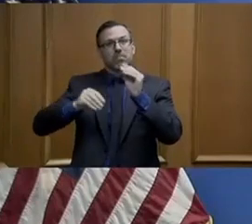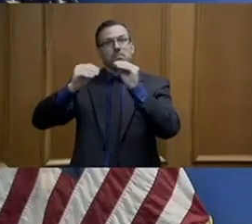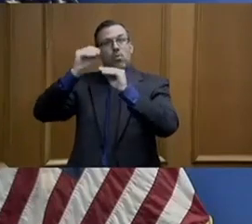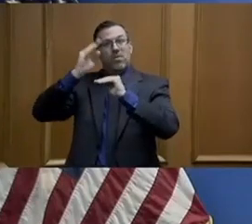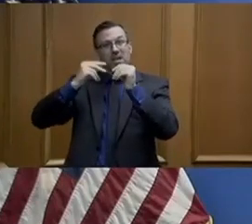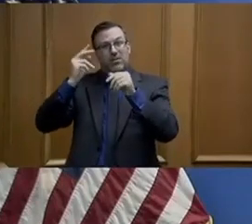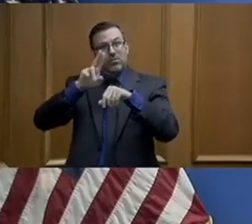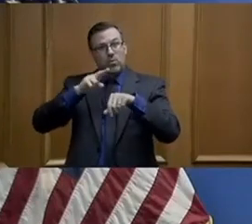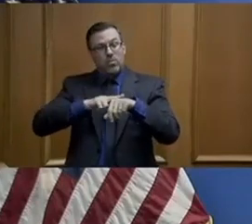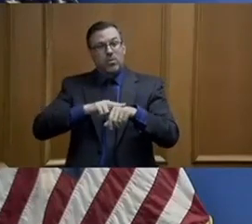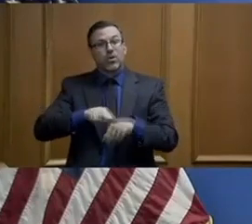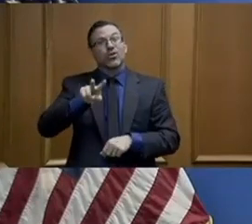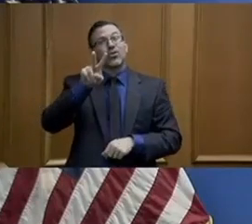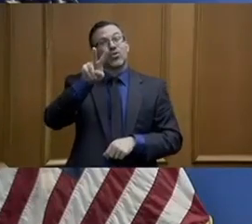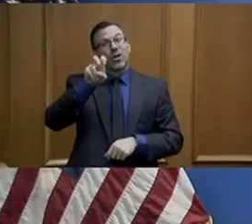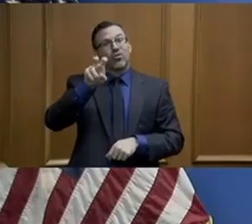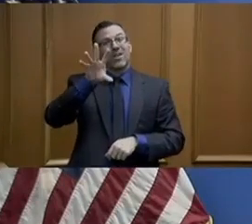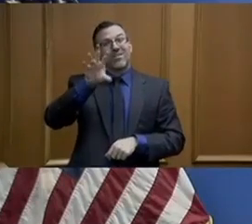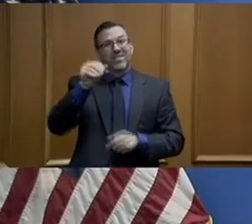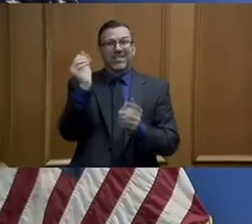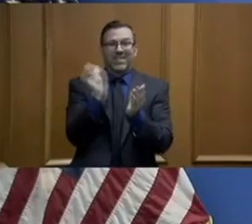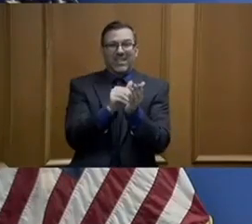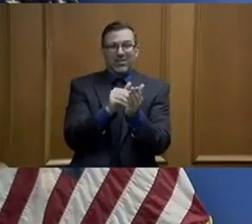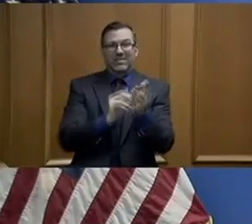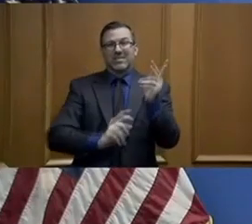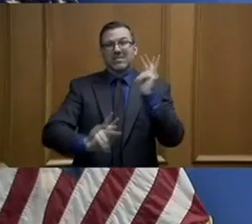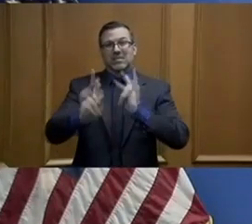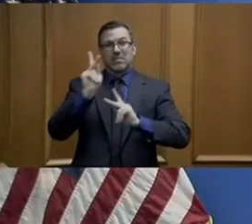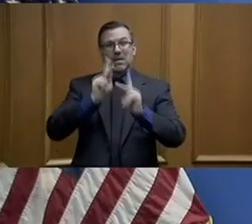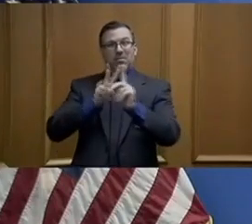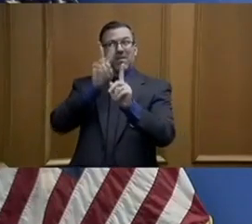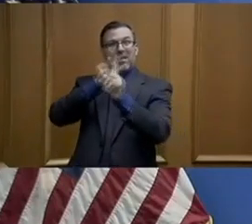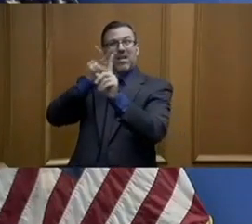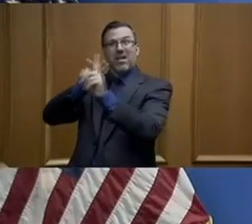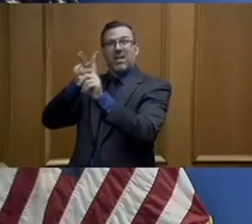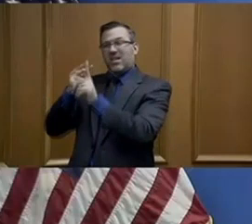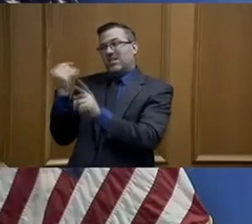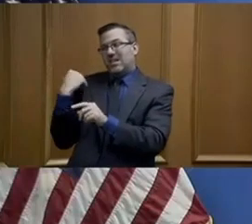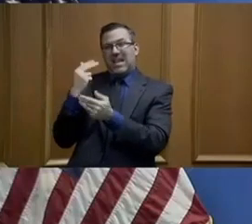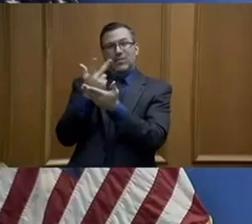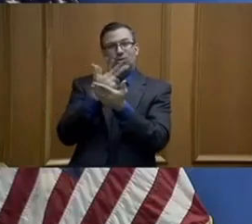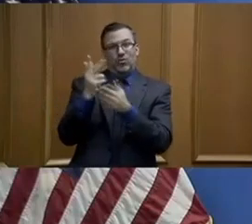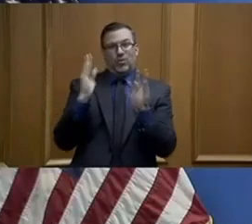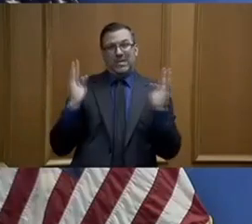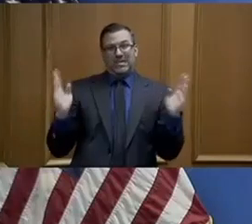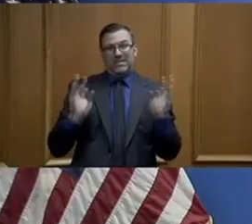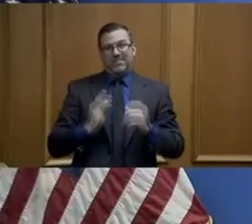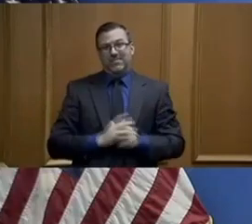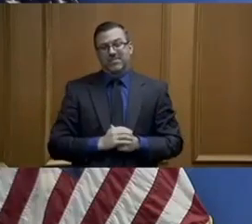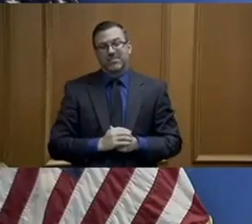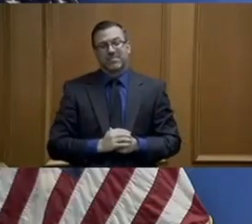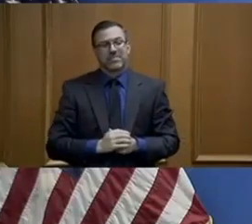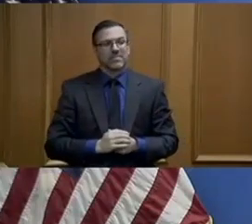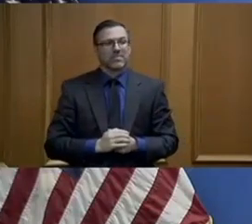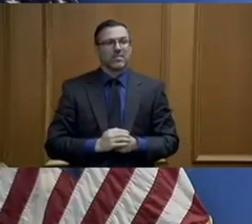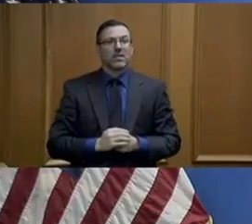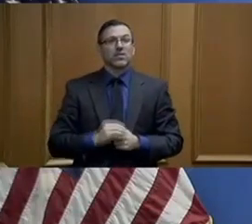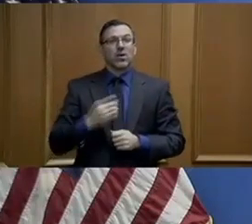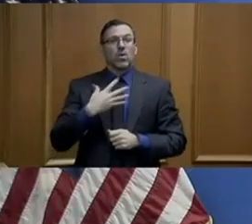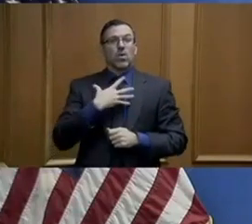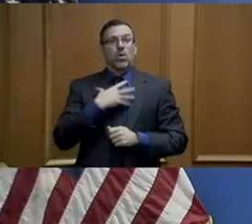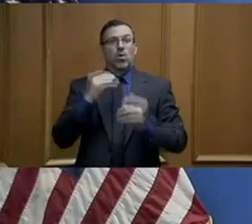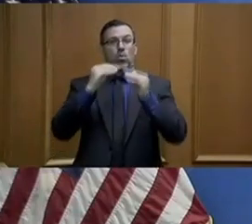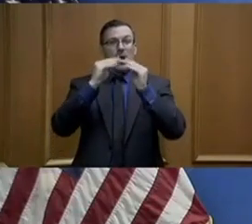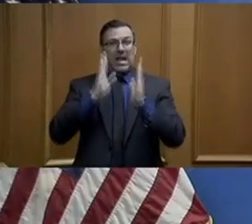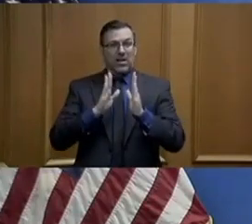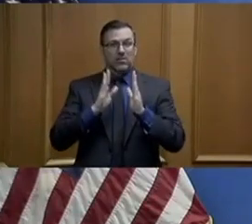250,000 initial claims in the last 3 weeks. In cooperation with guidance from the White House,